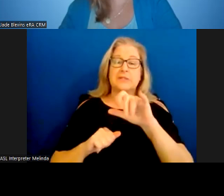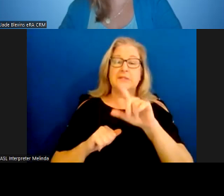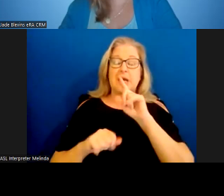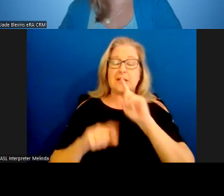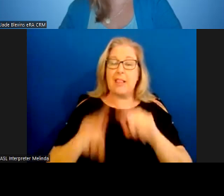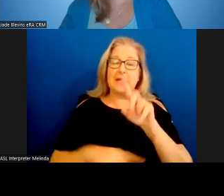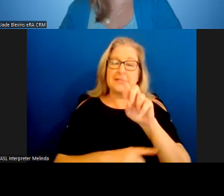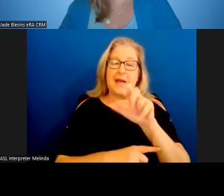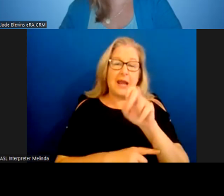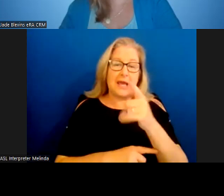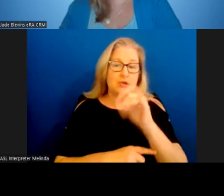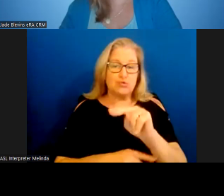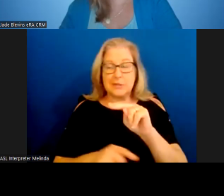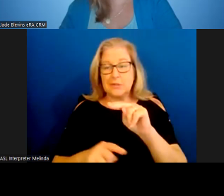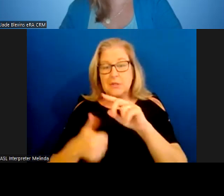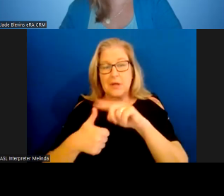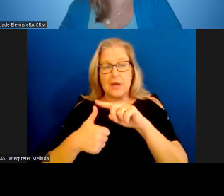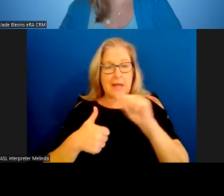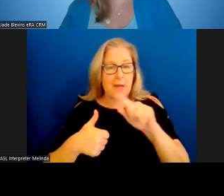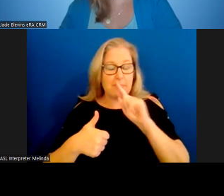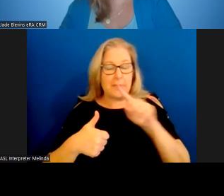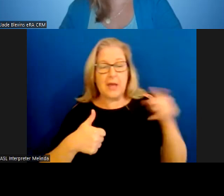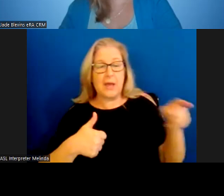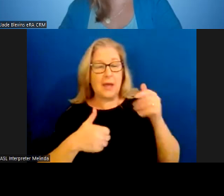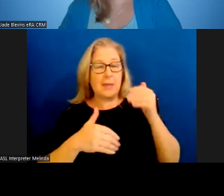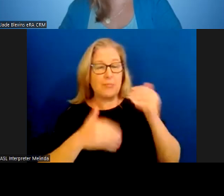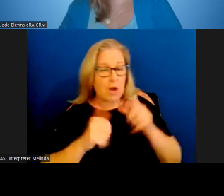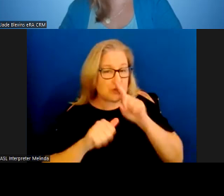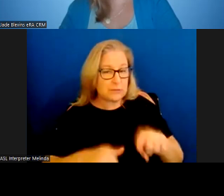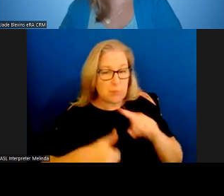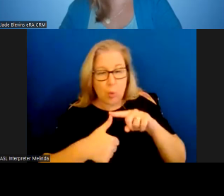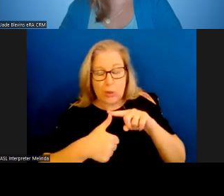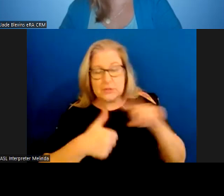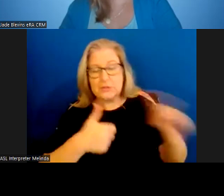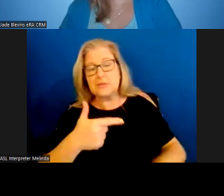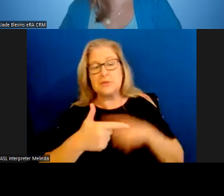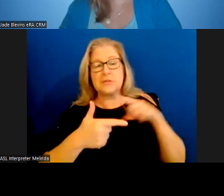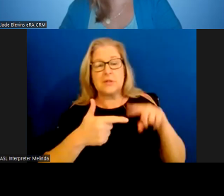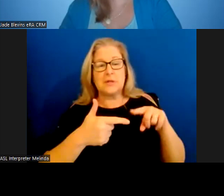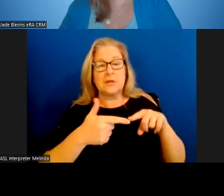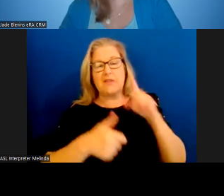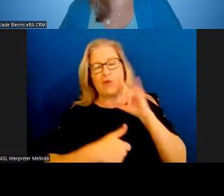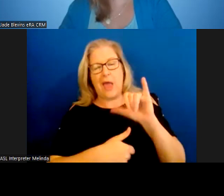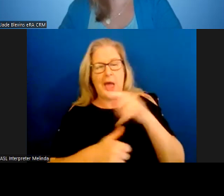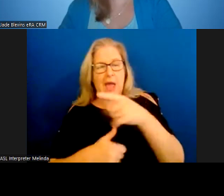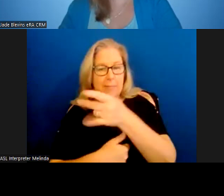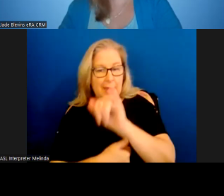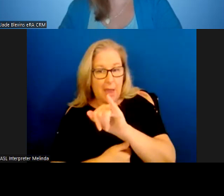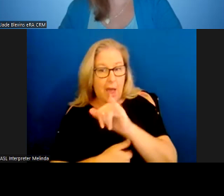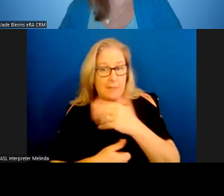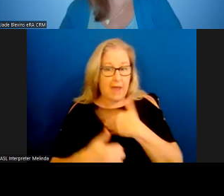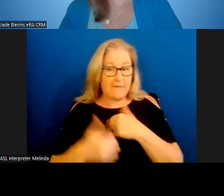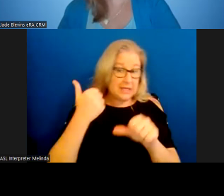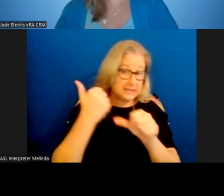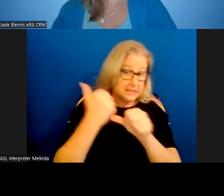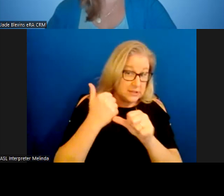extend from working on progress reports. For example, a PI may have an assistant that is